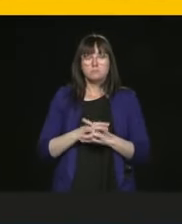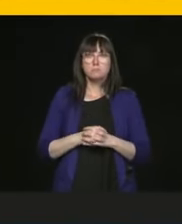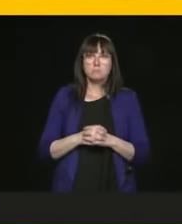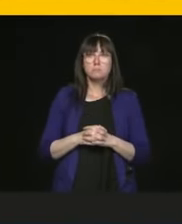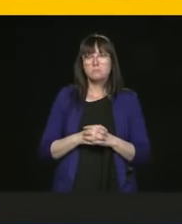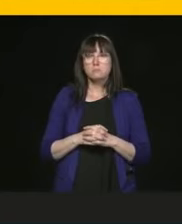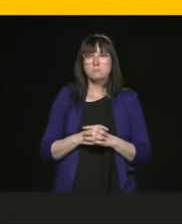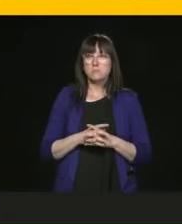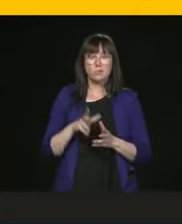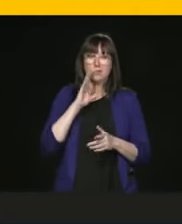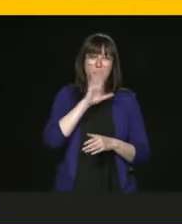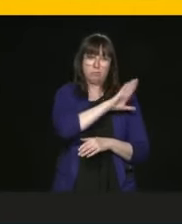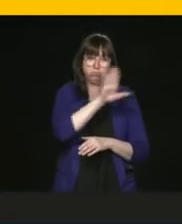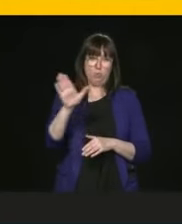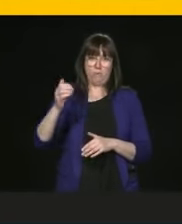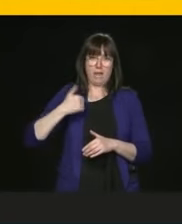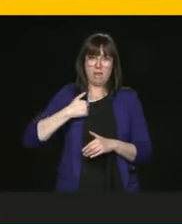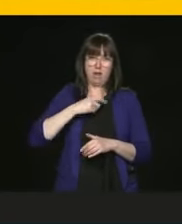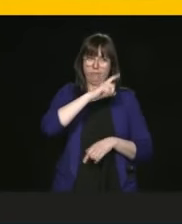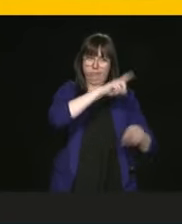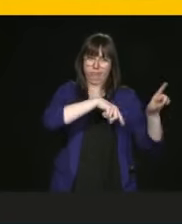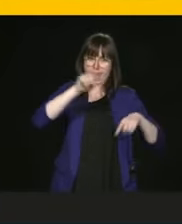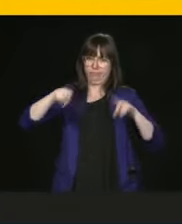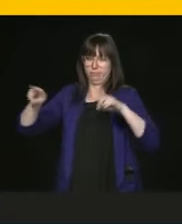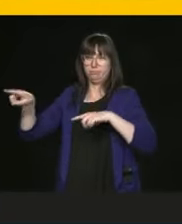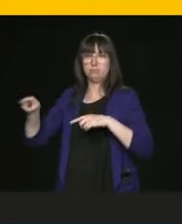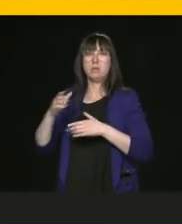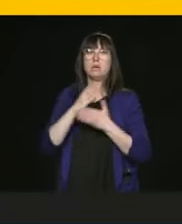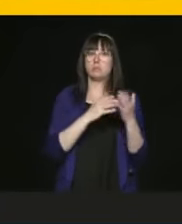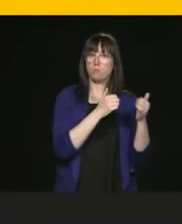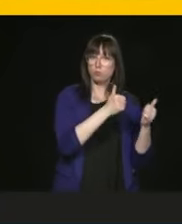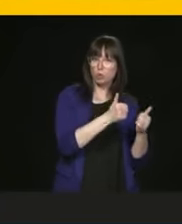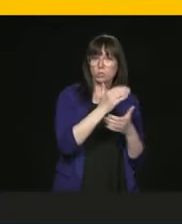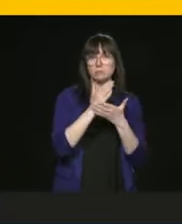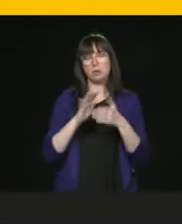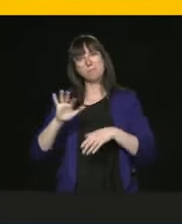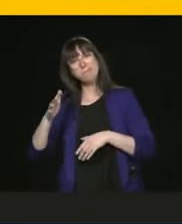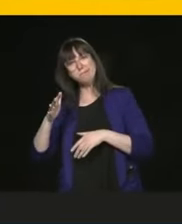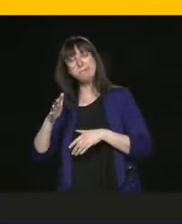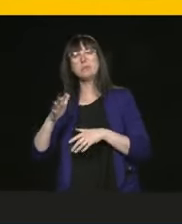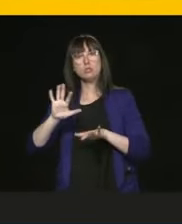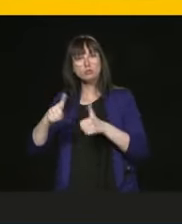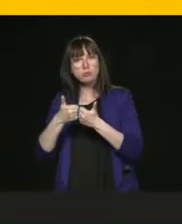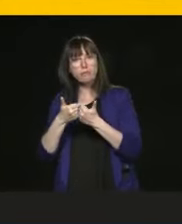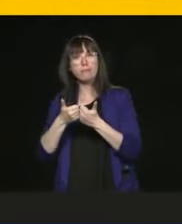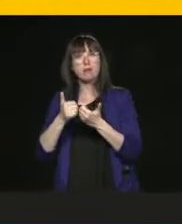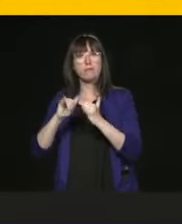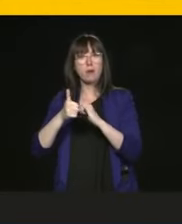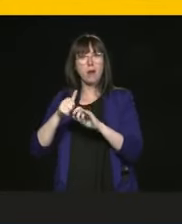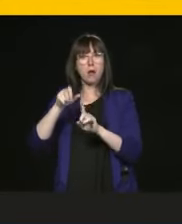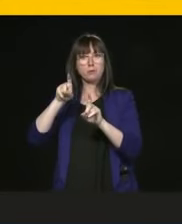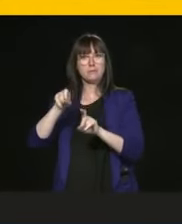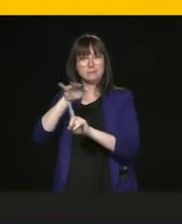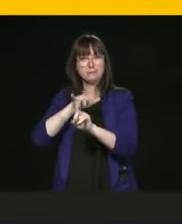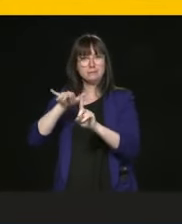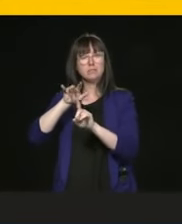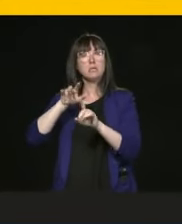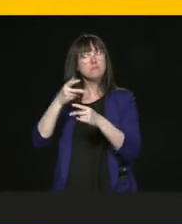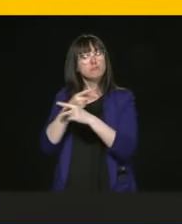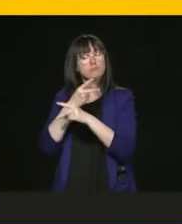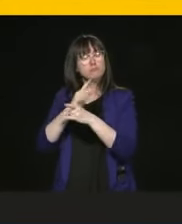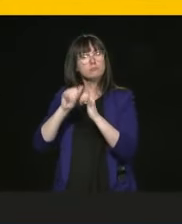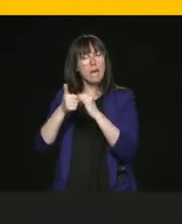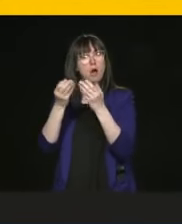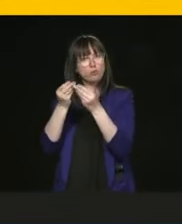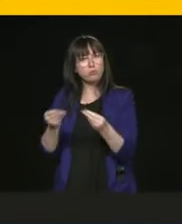uneven across the country. There are places that have done very, very well. There are some places that have faced challenges that they are busy overcoming. But we are